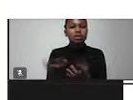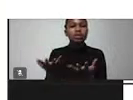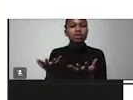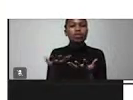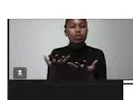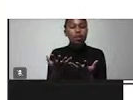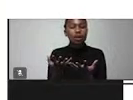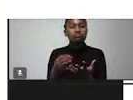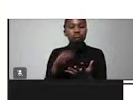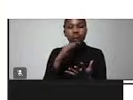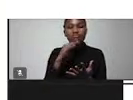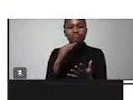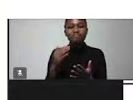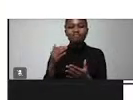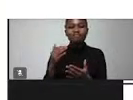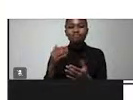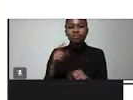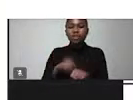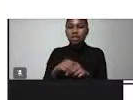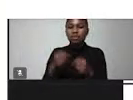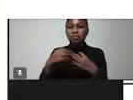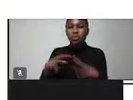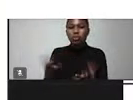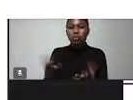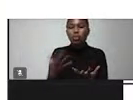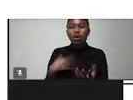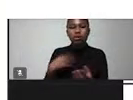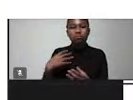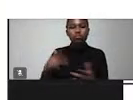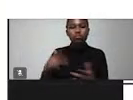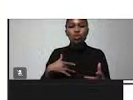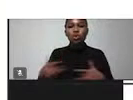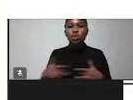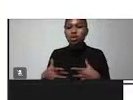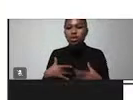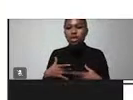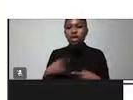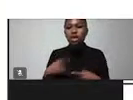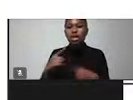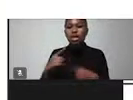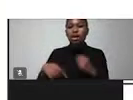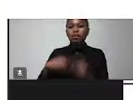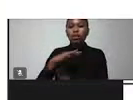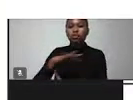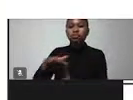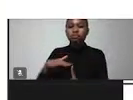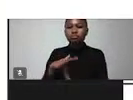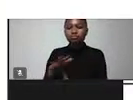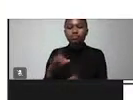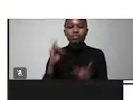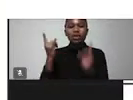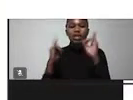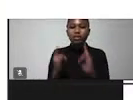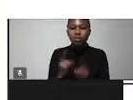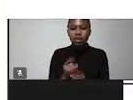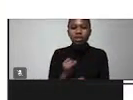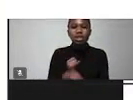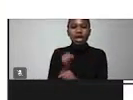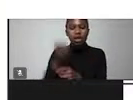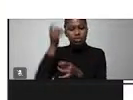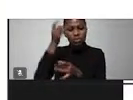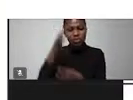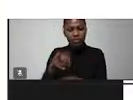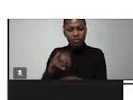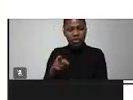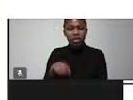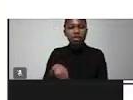delays. Already there's the concern about the failure in terms of certain rail networks. So our earlier briefing this week talked about